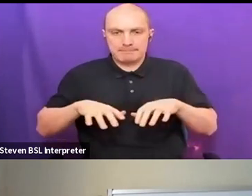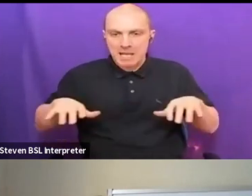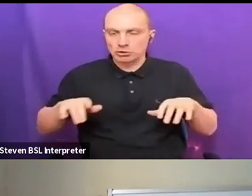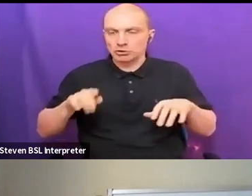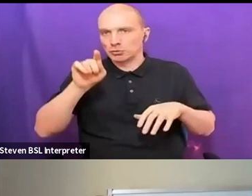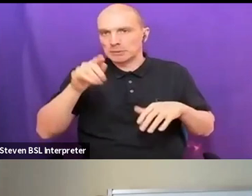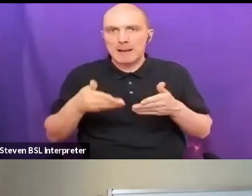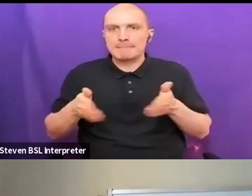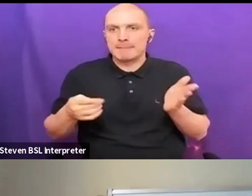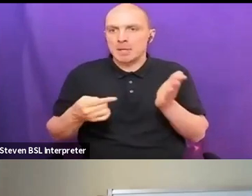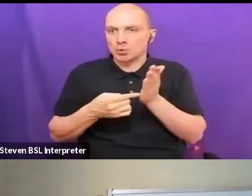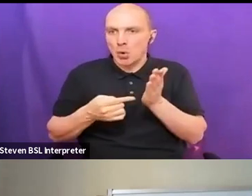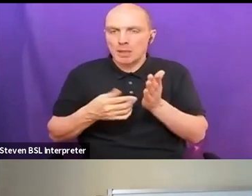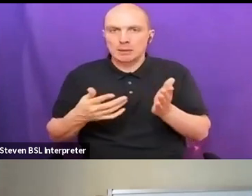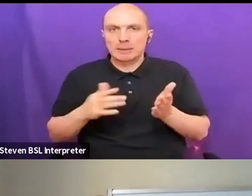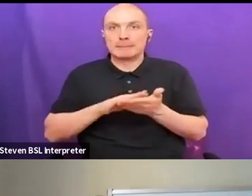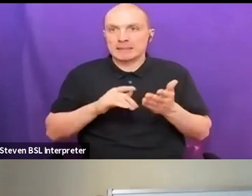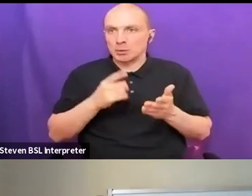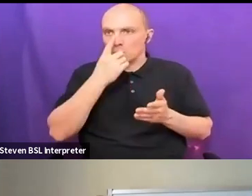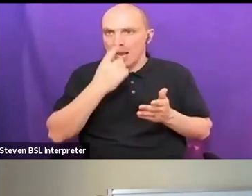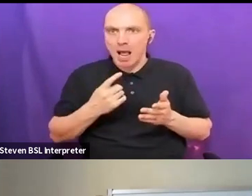people actually use their local area.